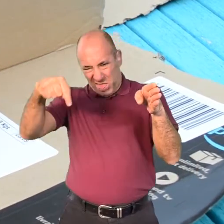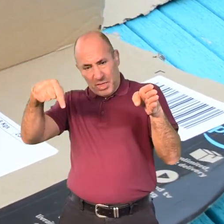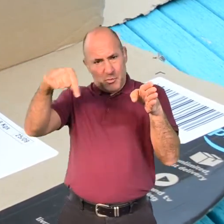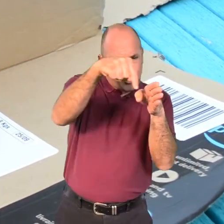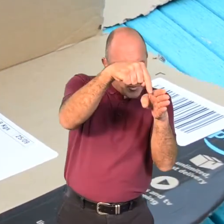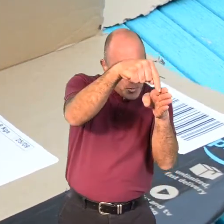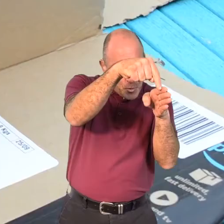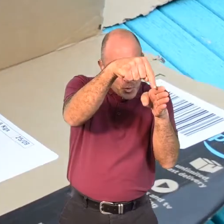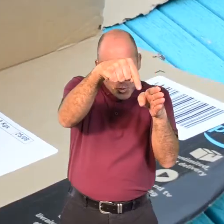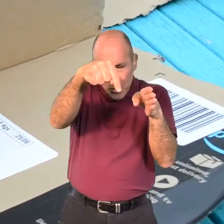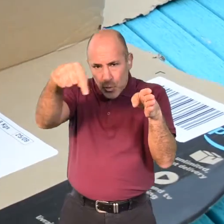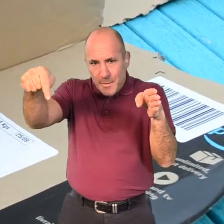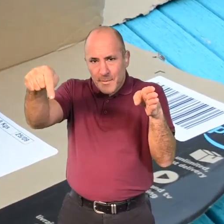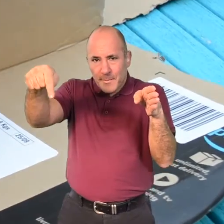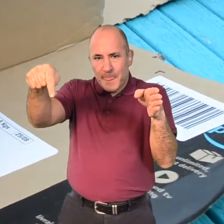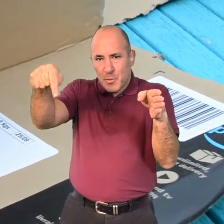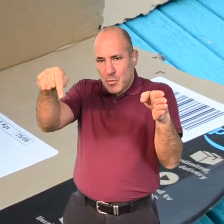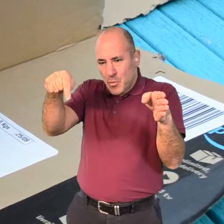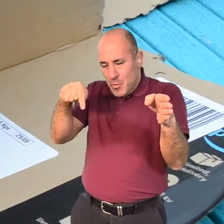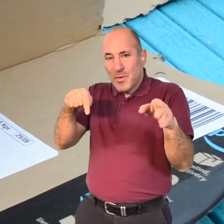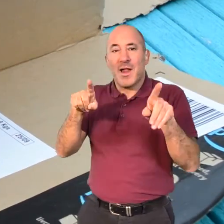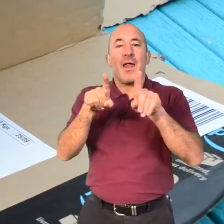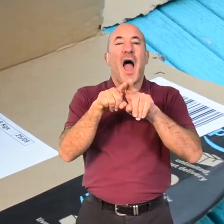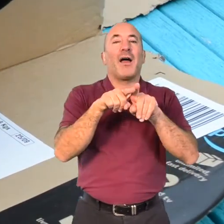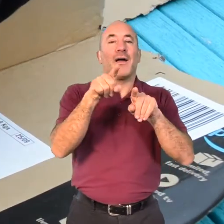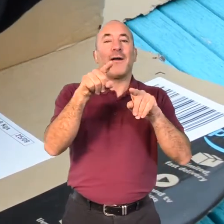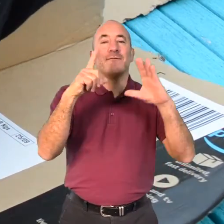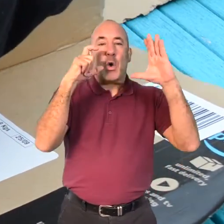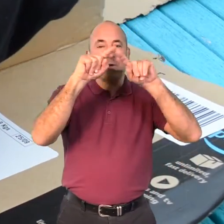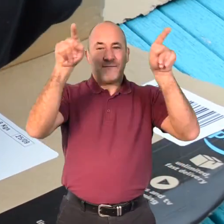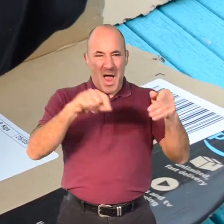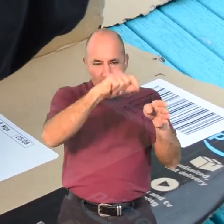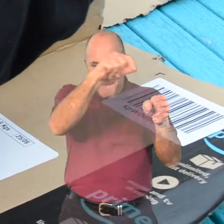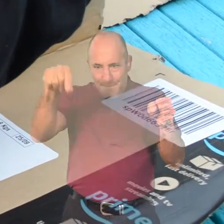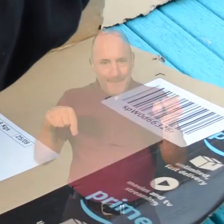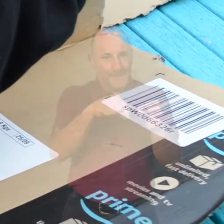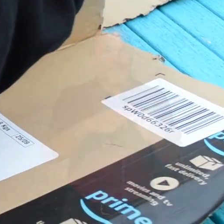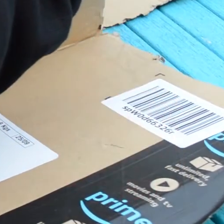keeping as close to the edge of the box as possible, like you're drawing a photo frame.